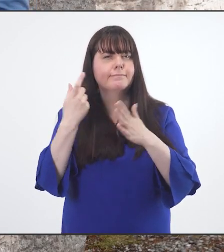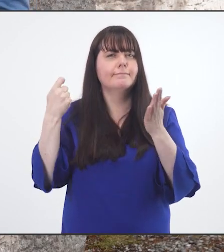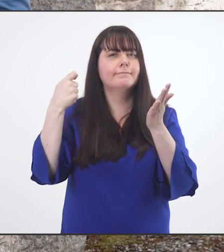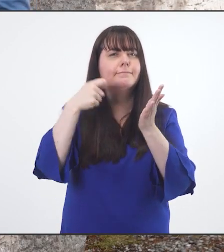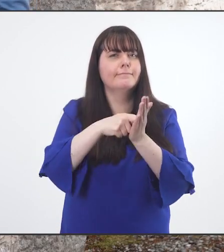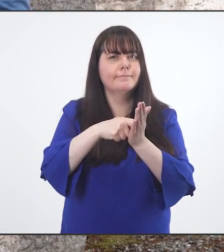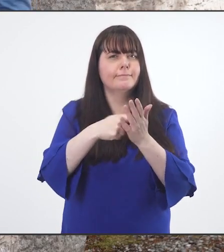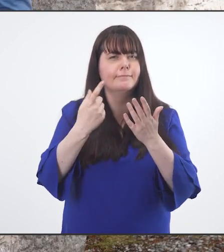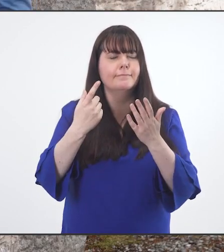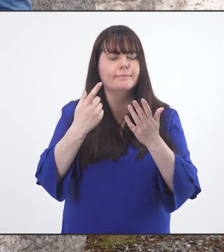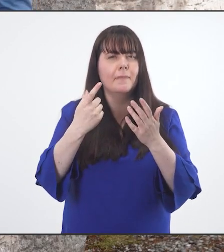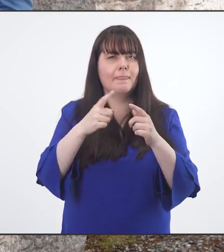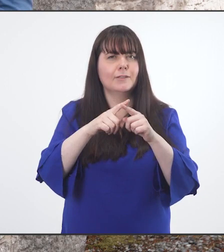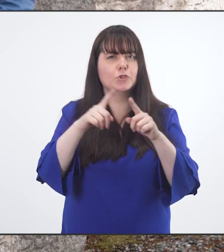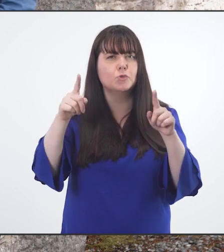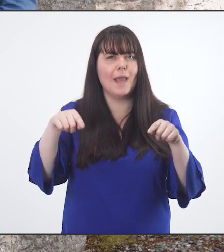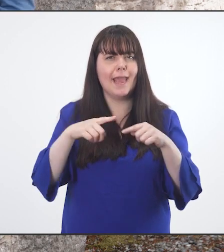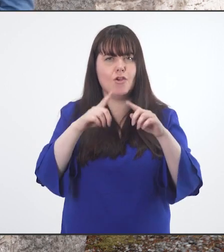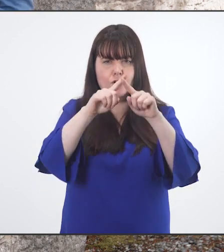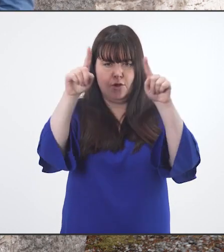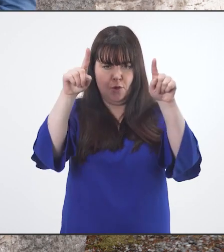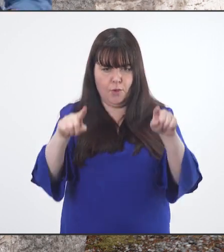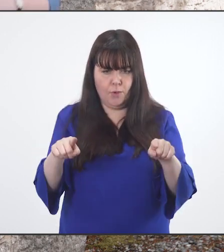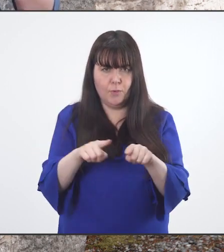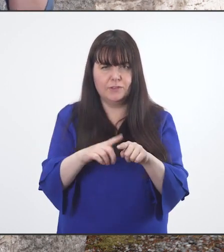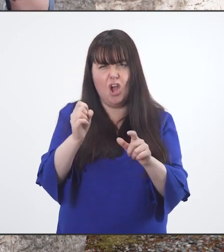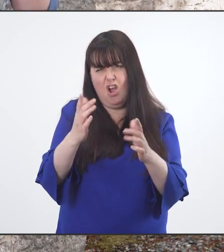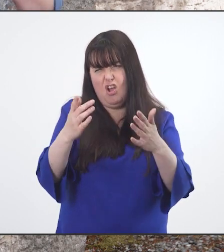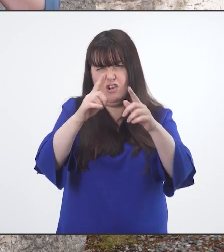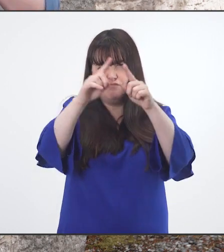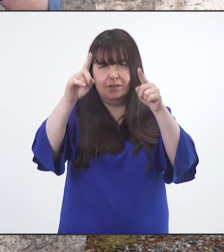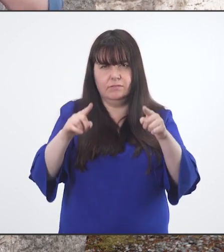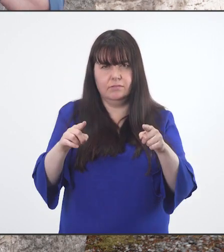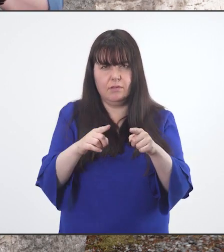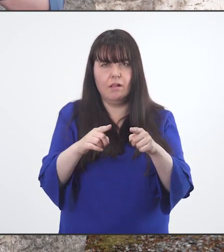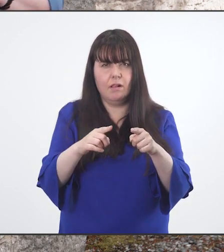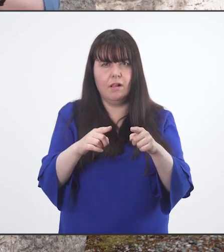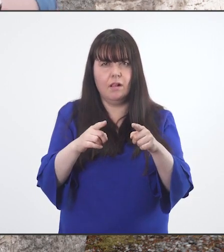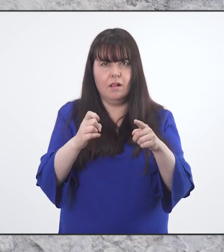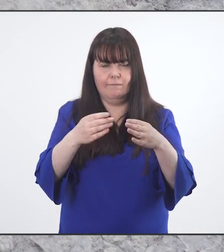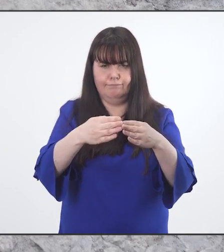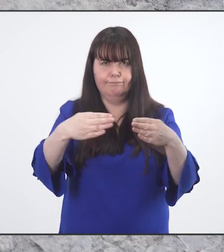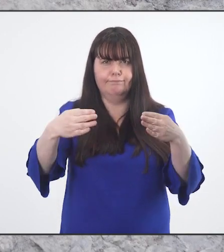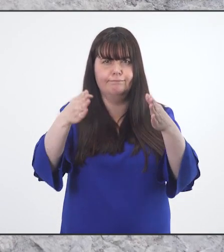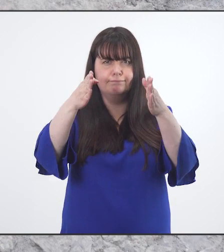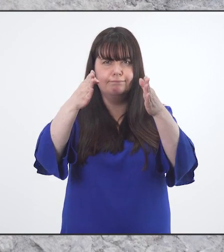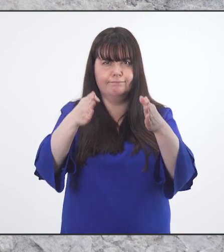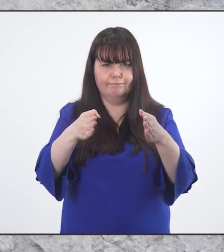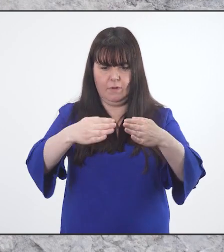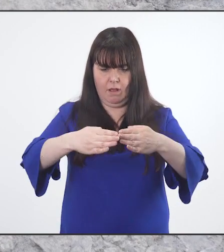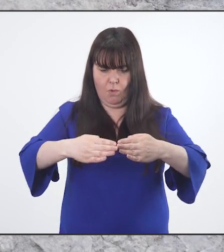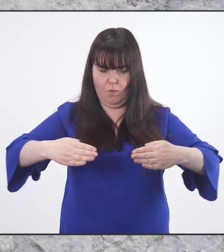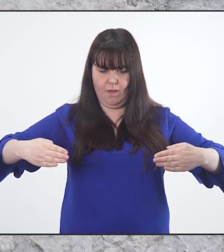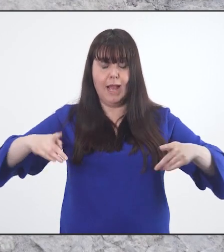adaptations to the architecture at this time in the insertion of quite unusual square or rectangular shaped openings quite